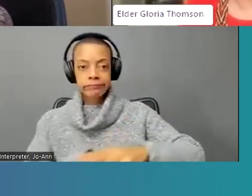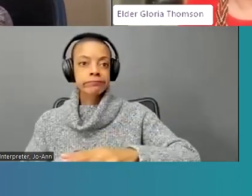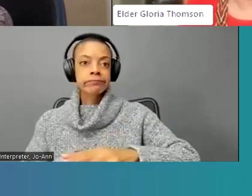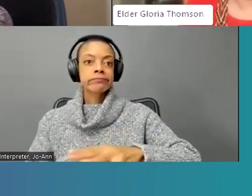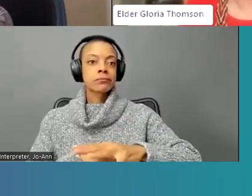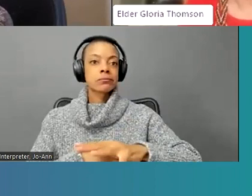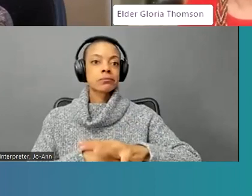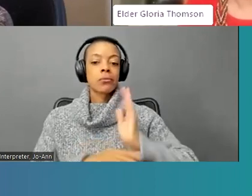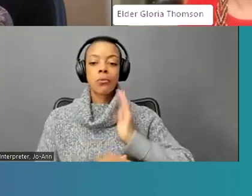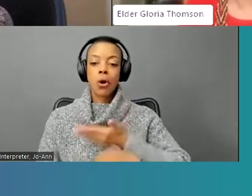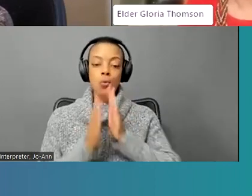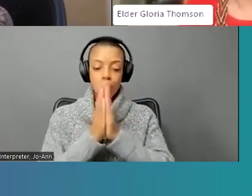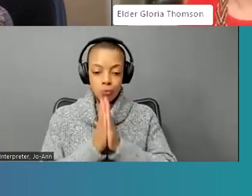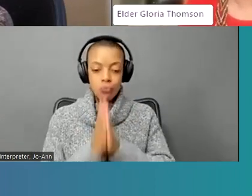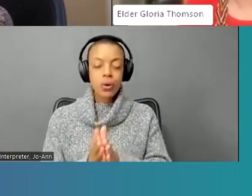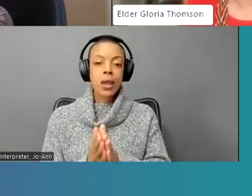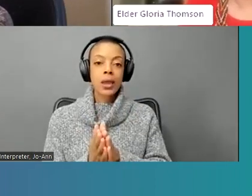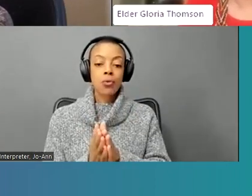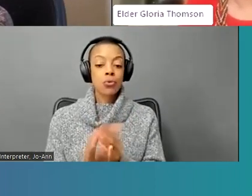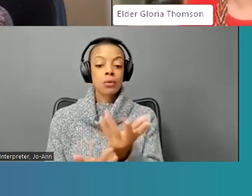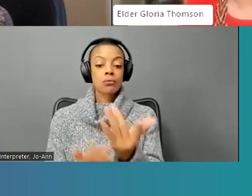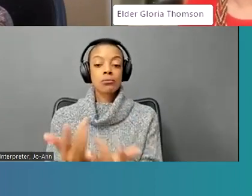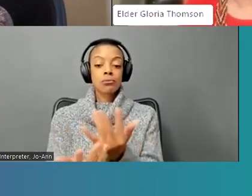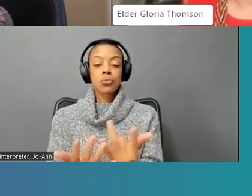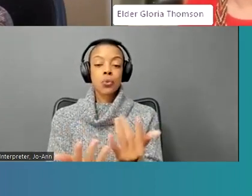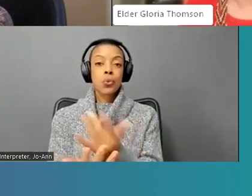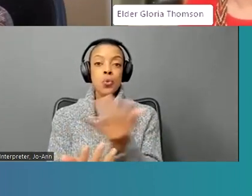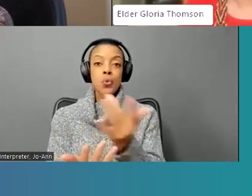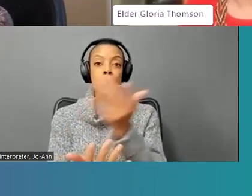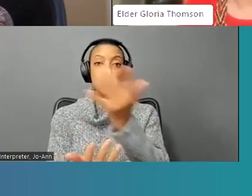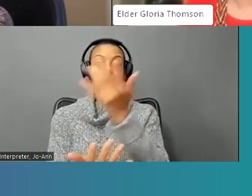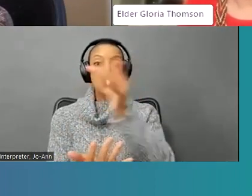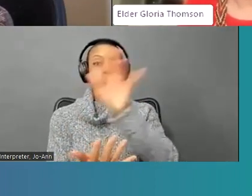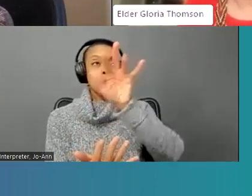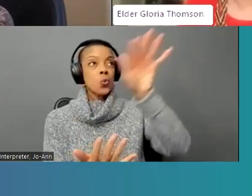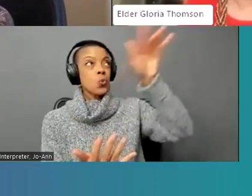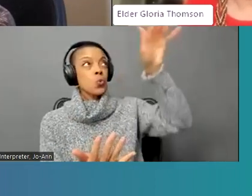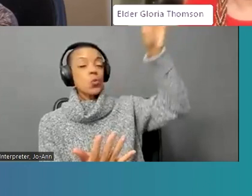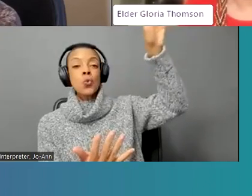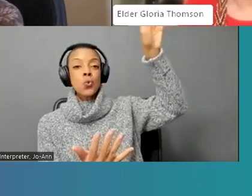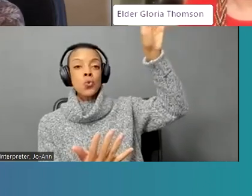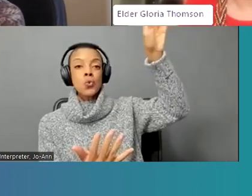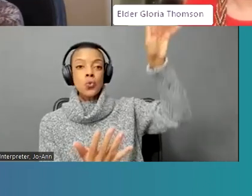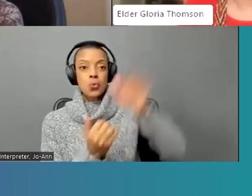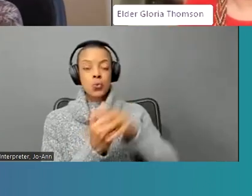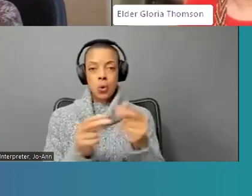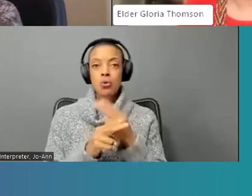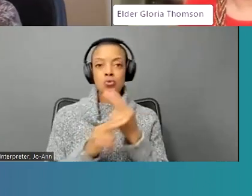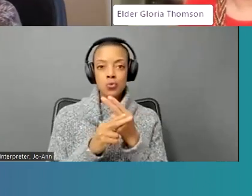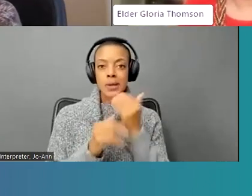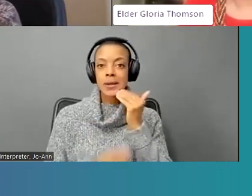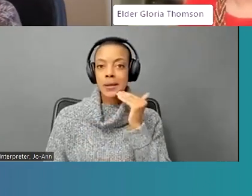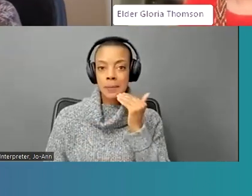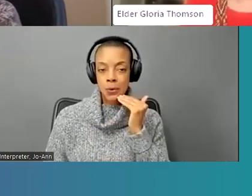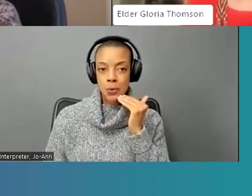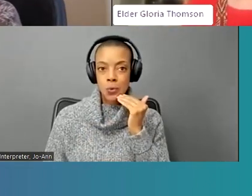and the smoke from the tobacco rose up to the creator when we're using tobacco, when we're